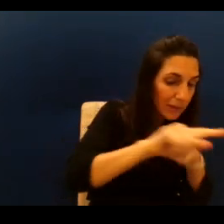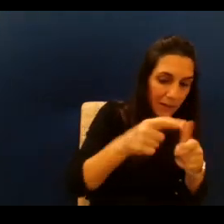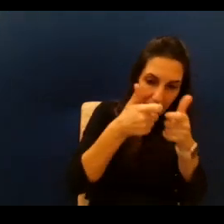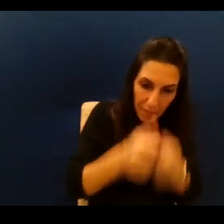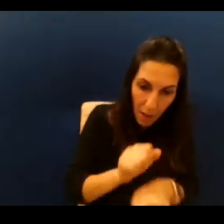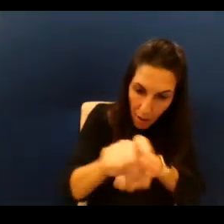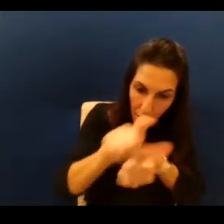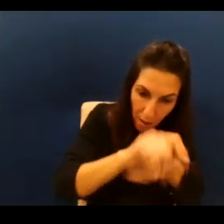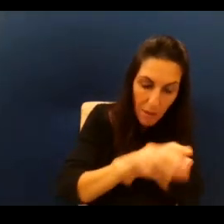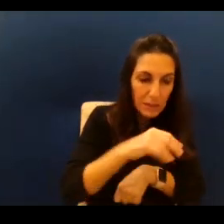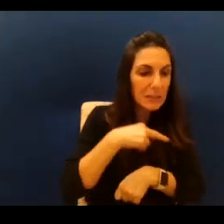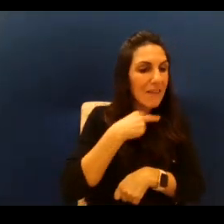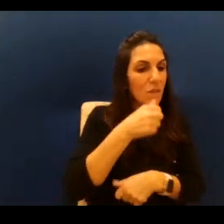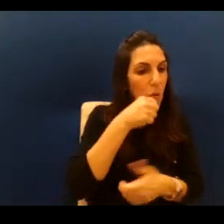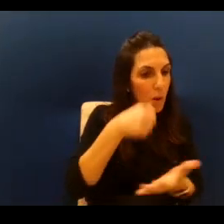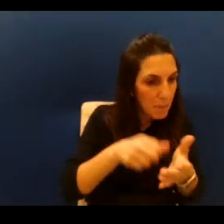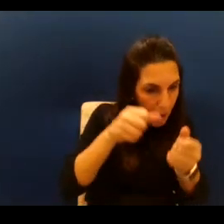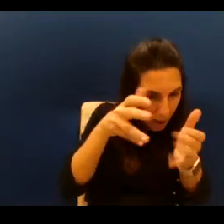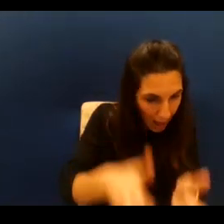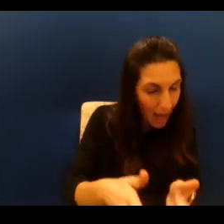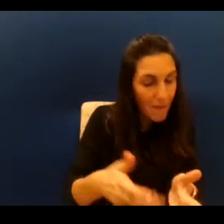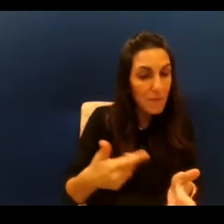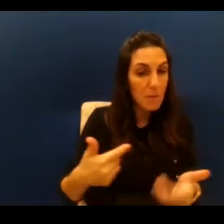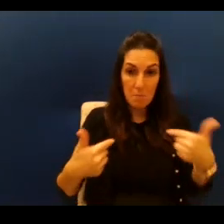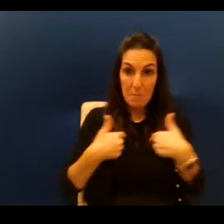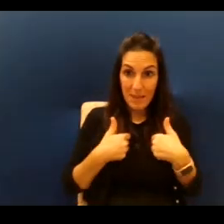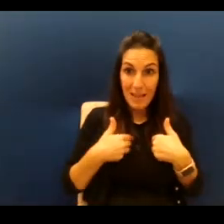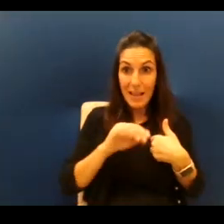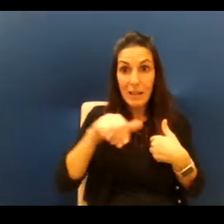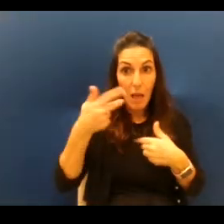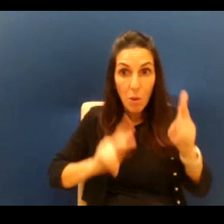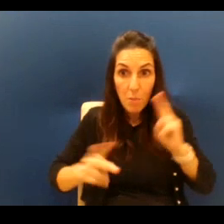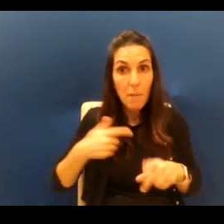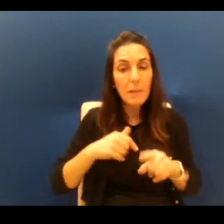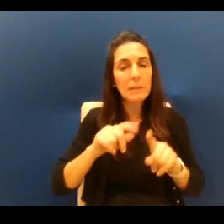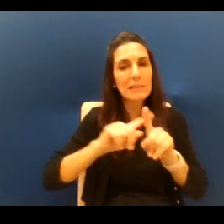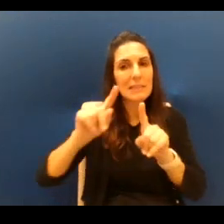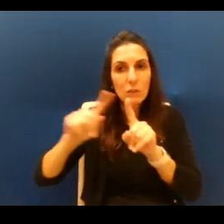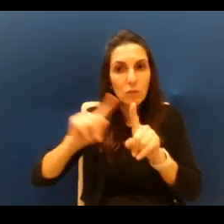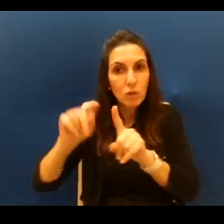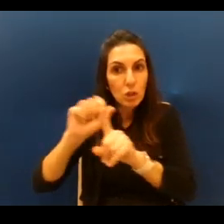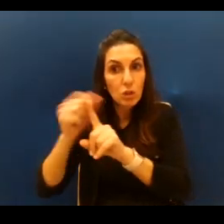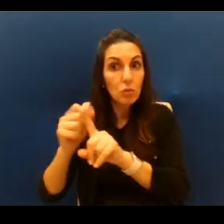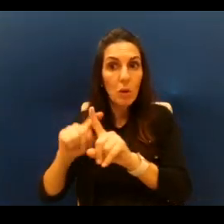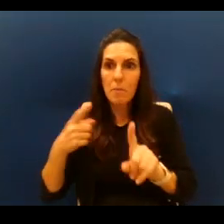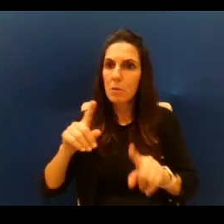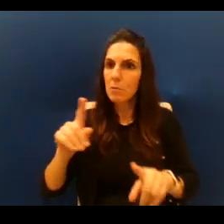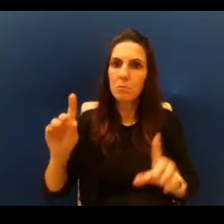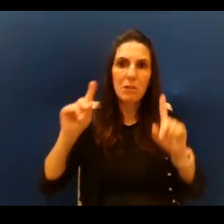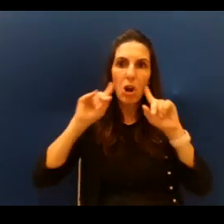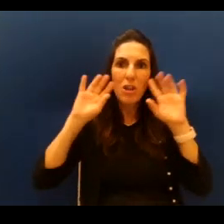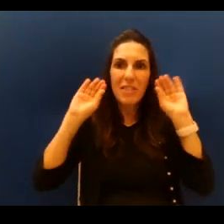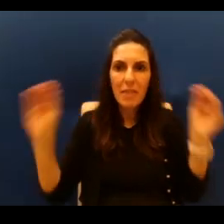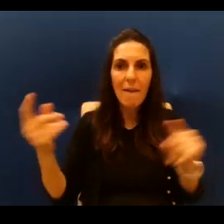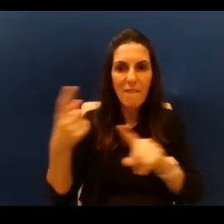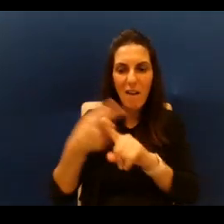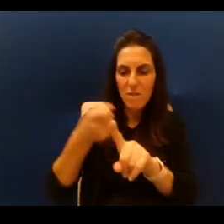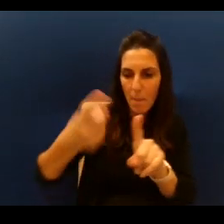calls and voicemails were left by me on the multiple occasions, and I've not received a call back on any of them. Thank